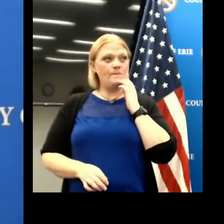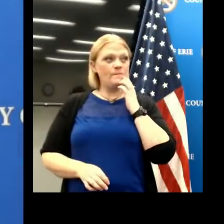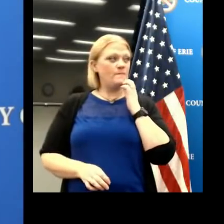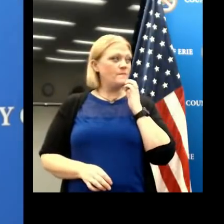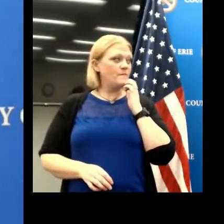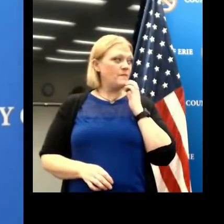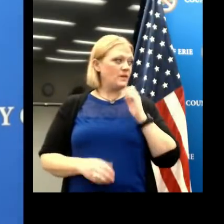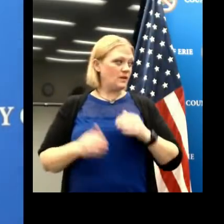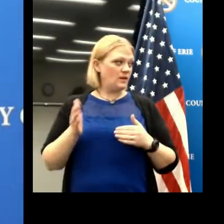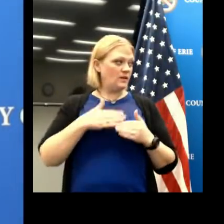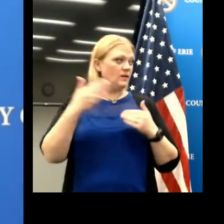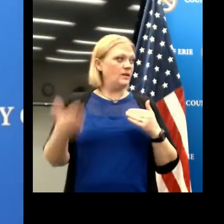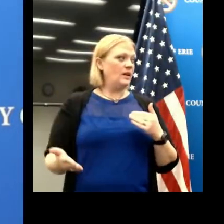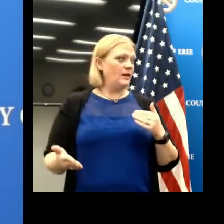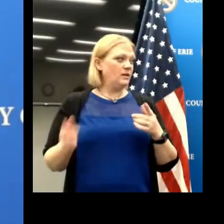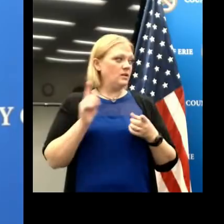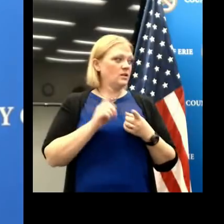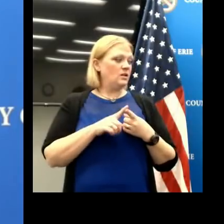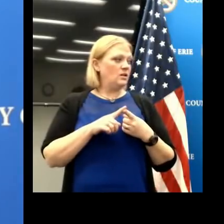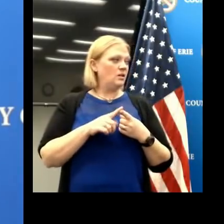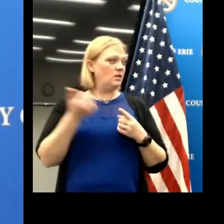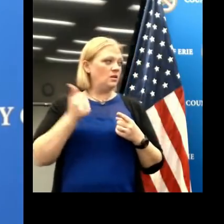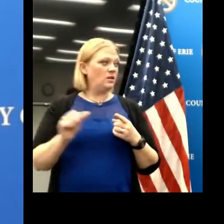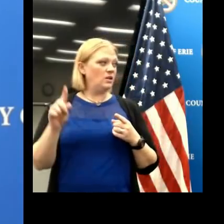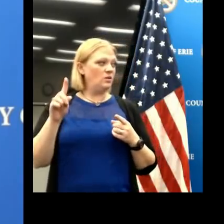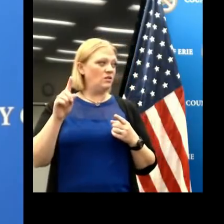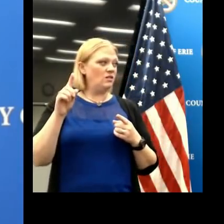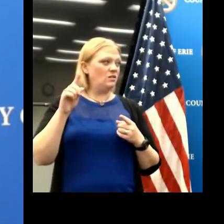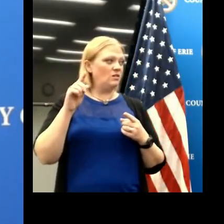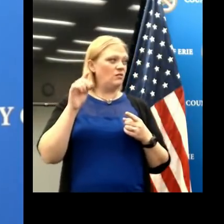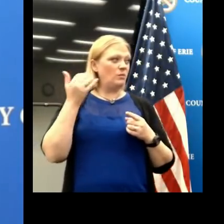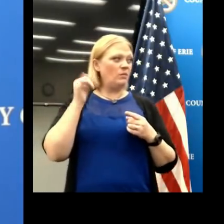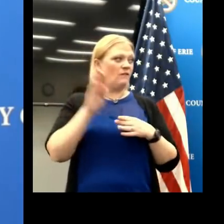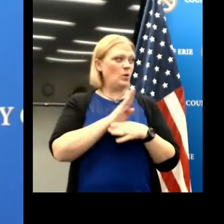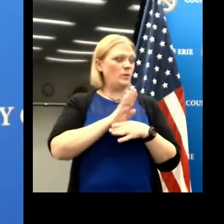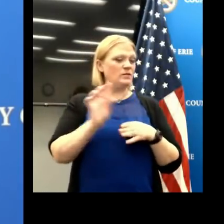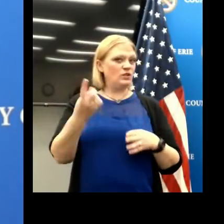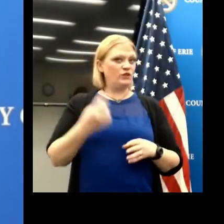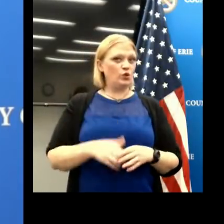Next question goes to, is anybody on from Buffalo Business First?